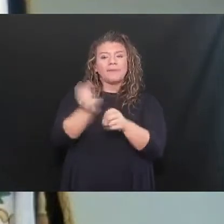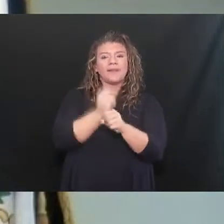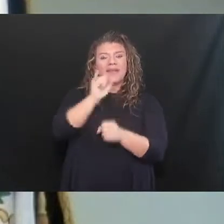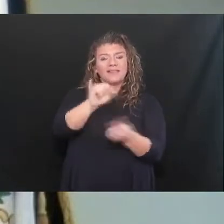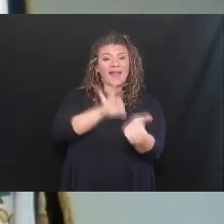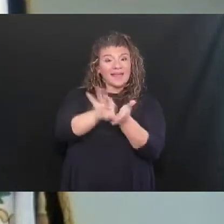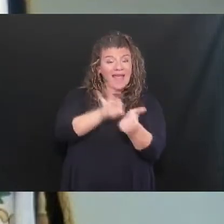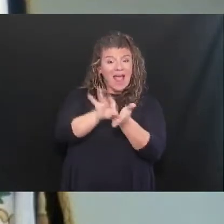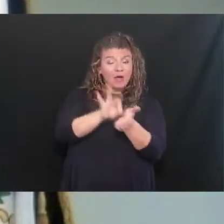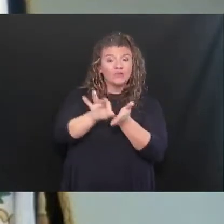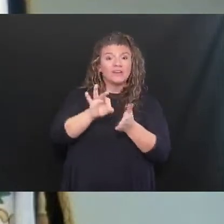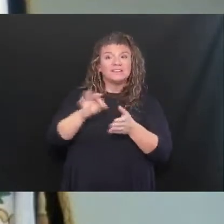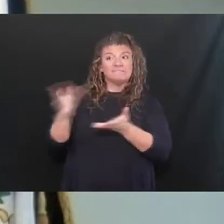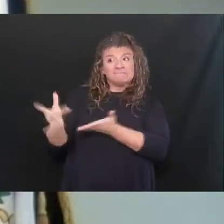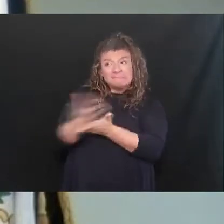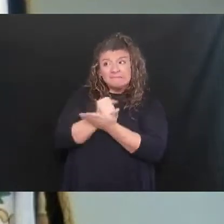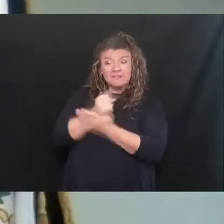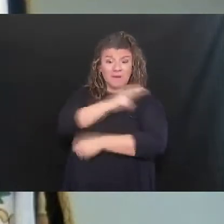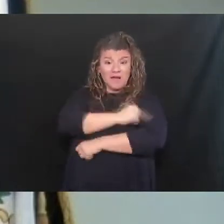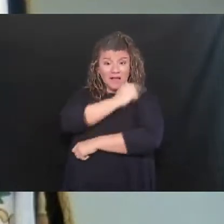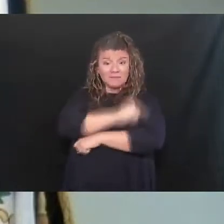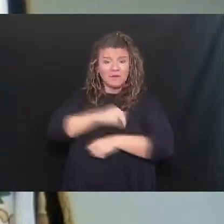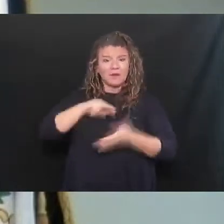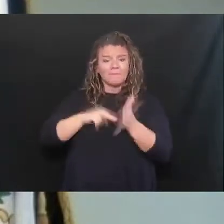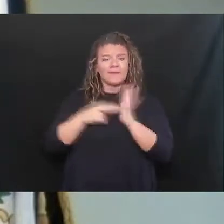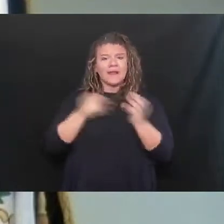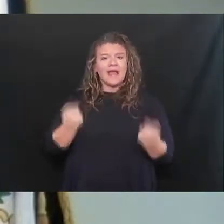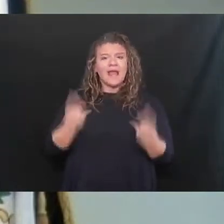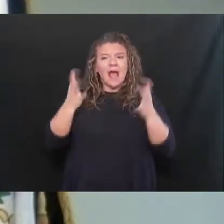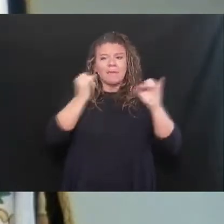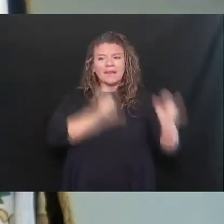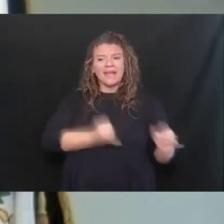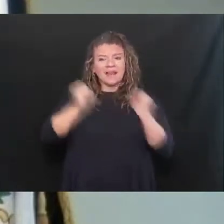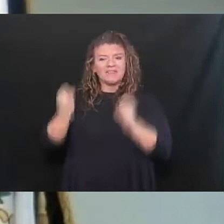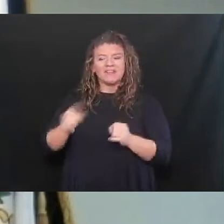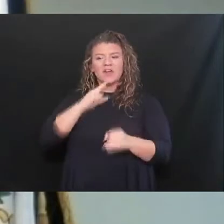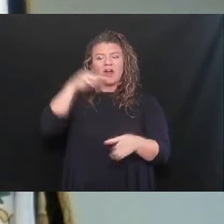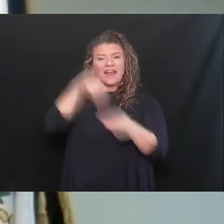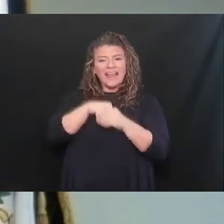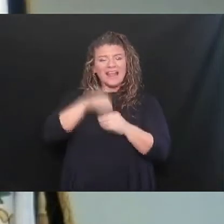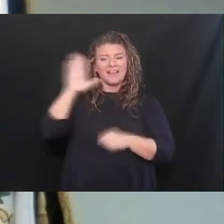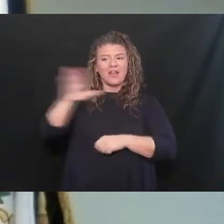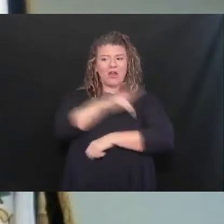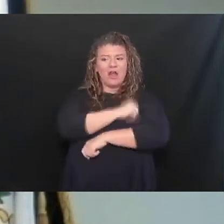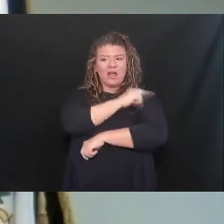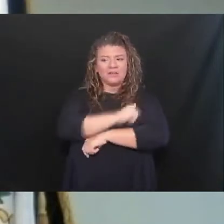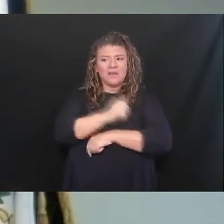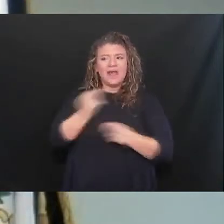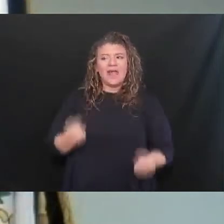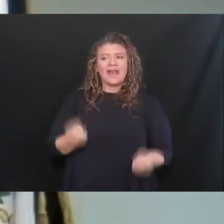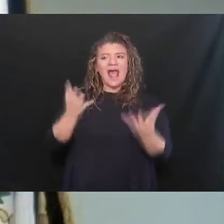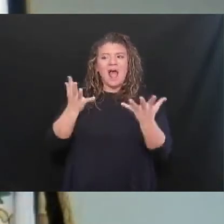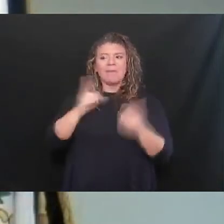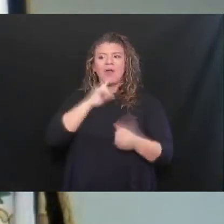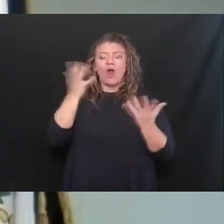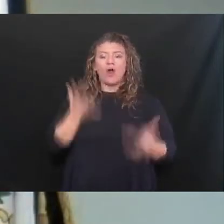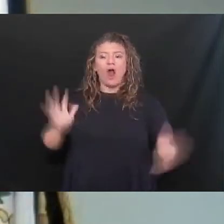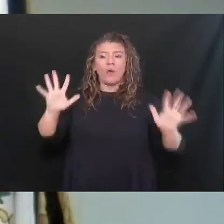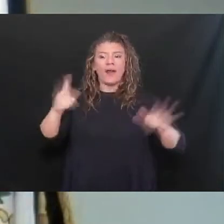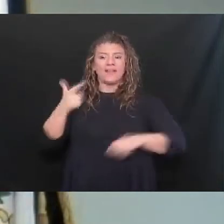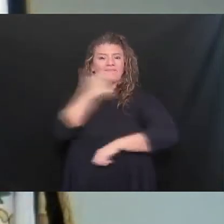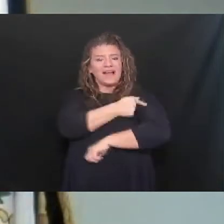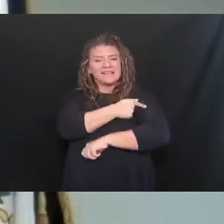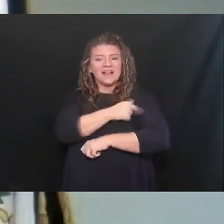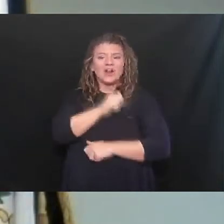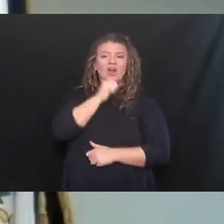from hospitals in terms of how many individuals with COVID are in their hospital and how many are already vaccinated or